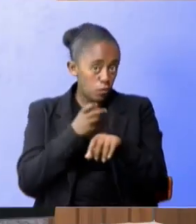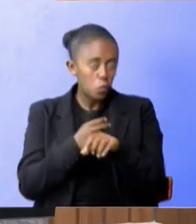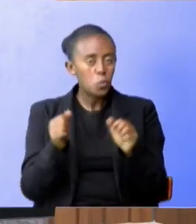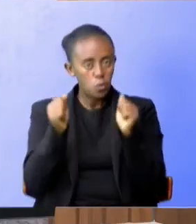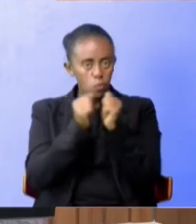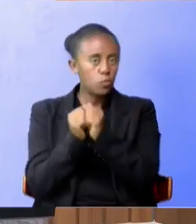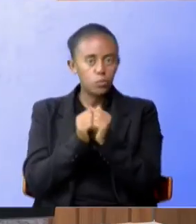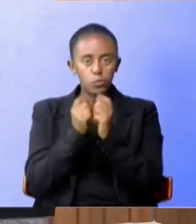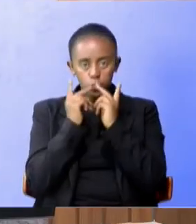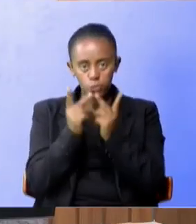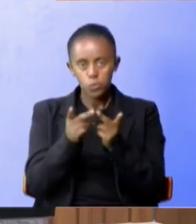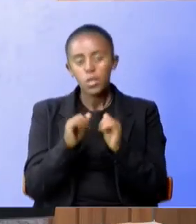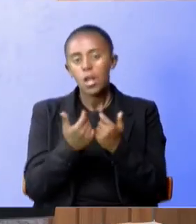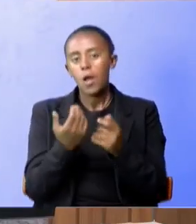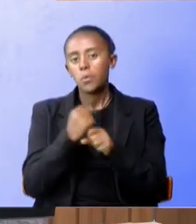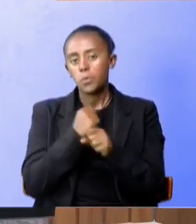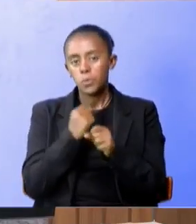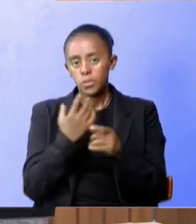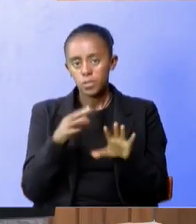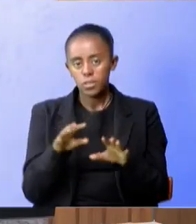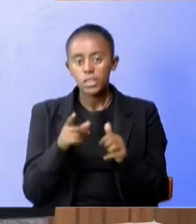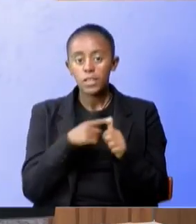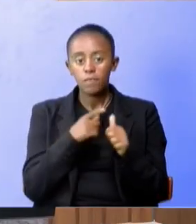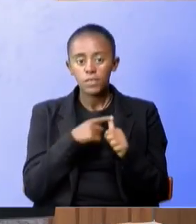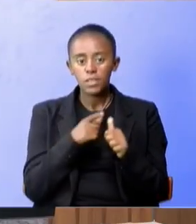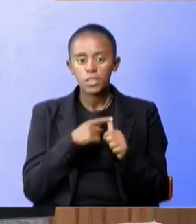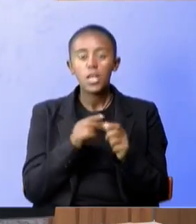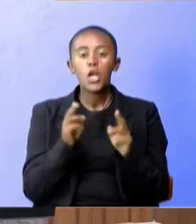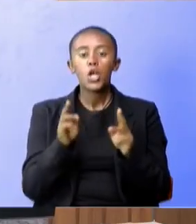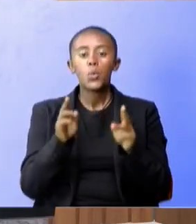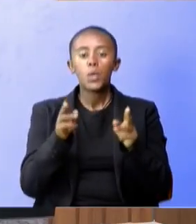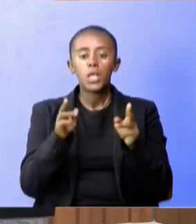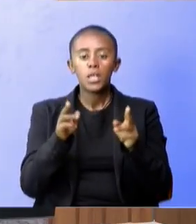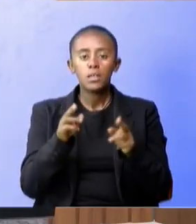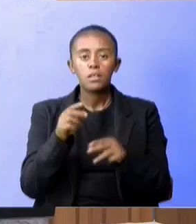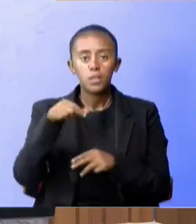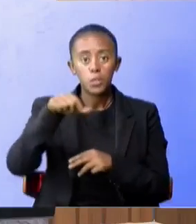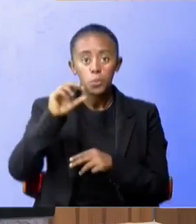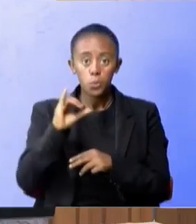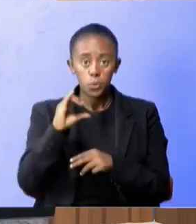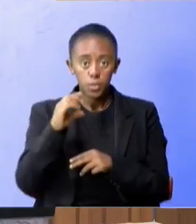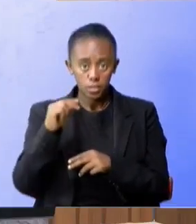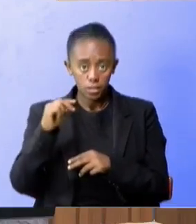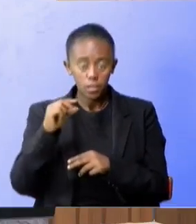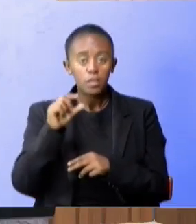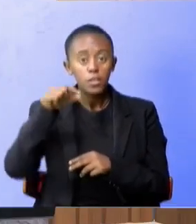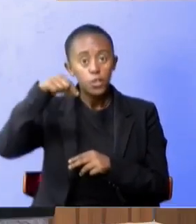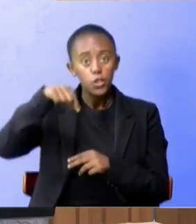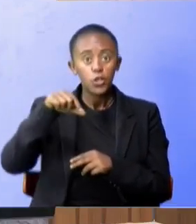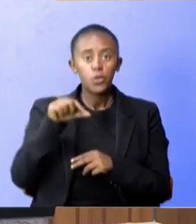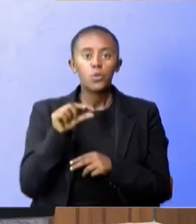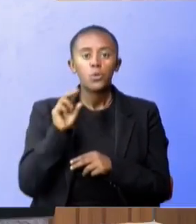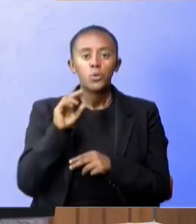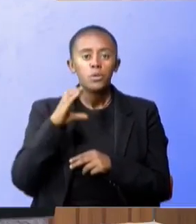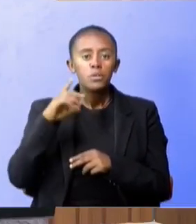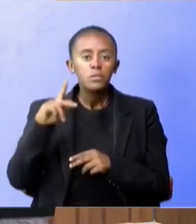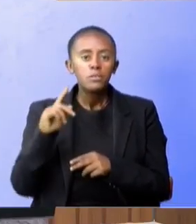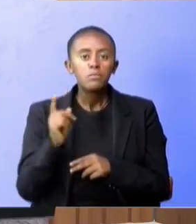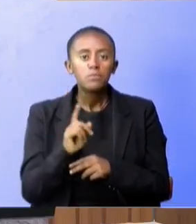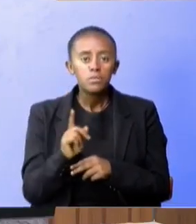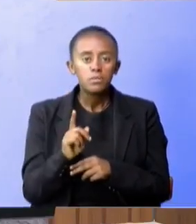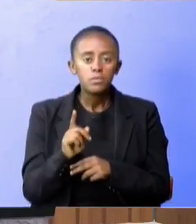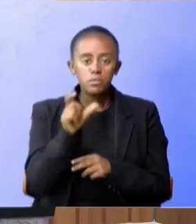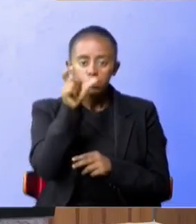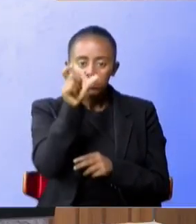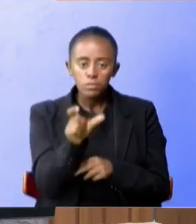them together and see how well you did. The first one is quick. We have quick, and here, do we have